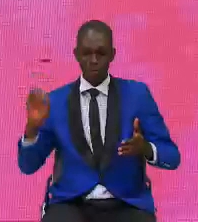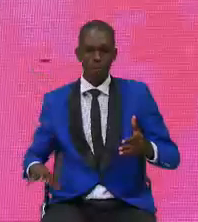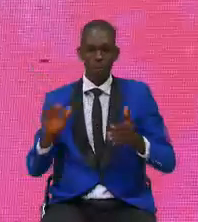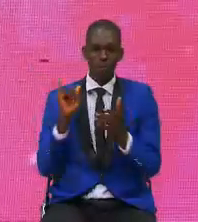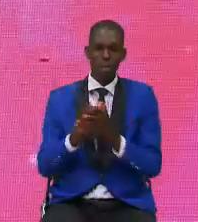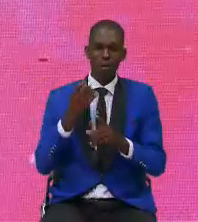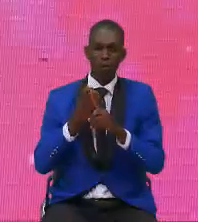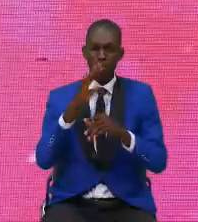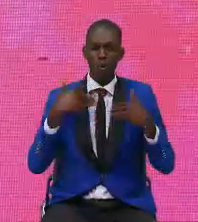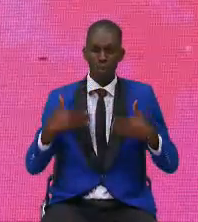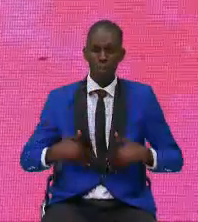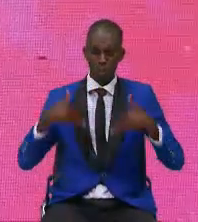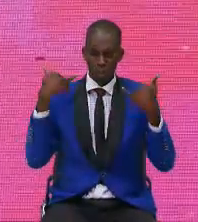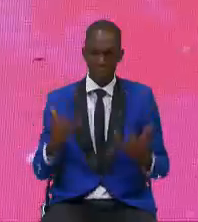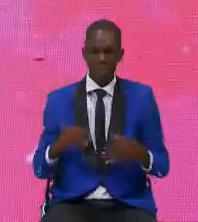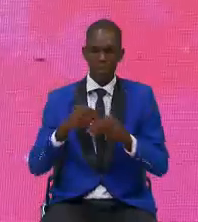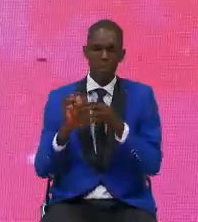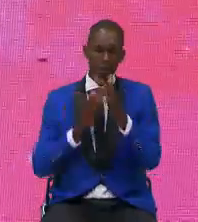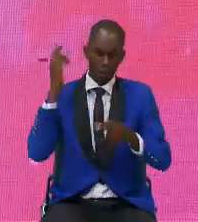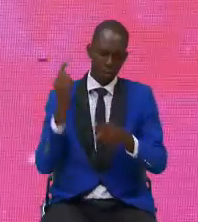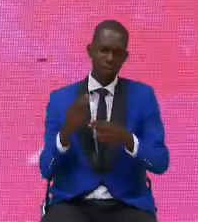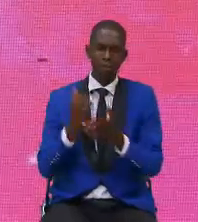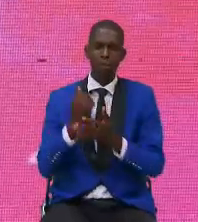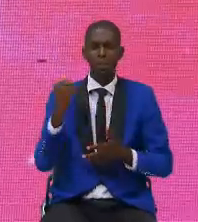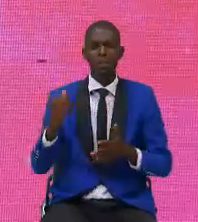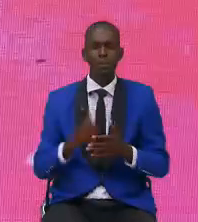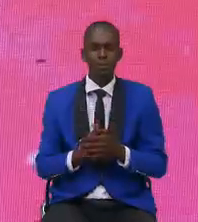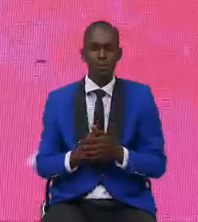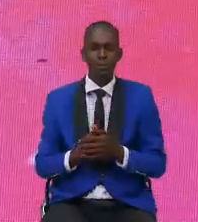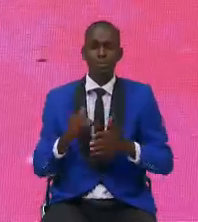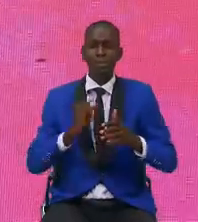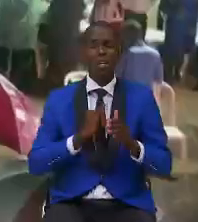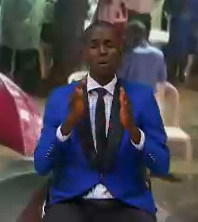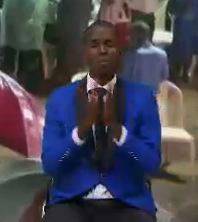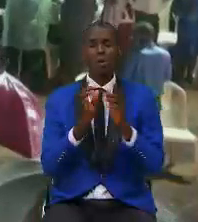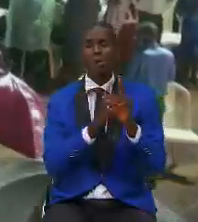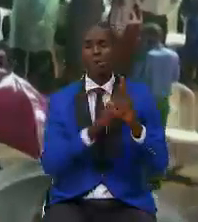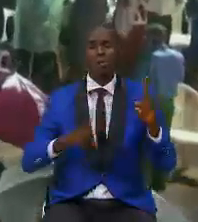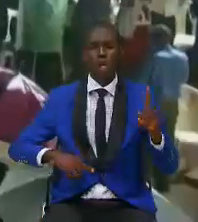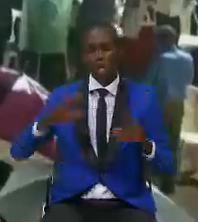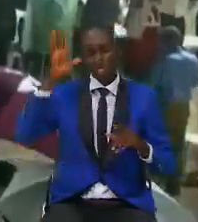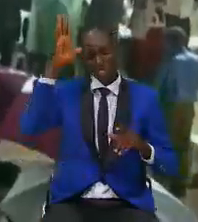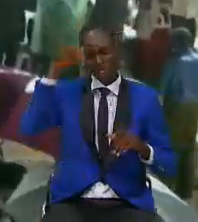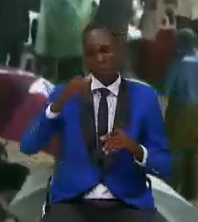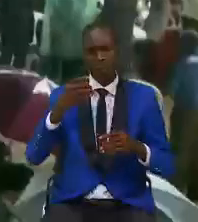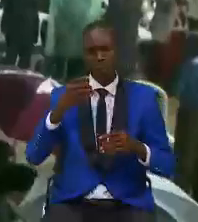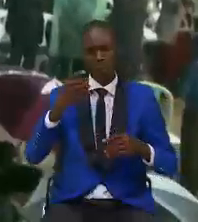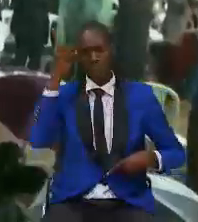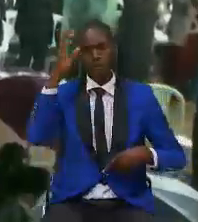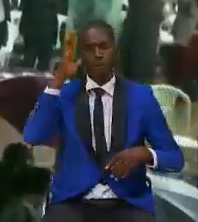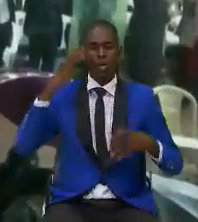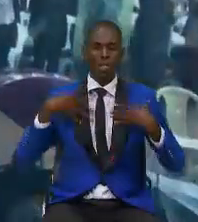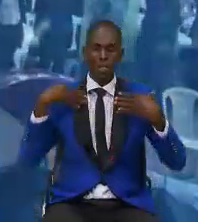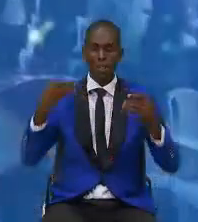I eradicate and remove that from your body right now in Jesus' name. I pray, Lord,